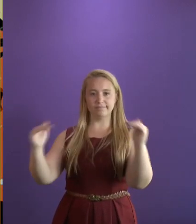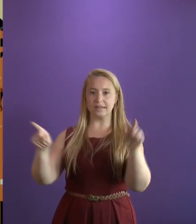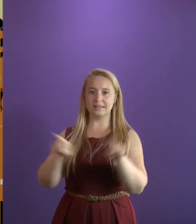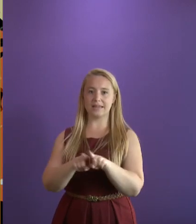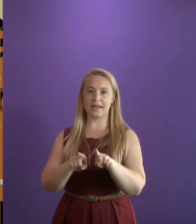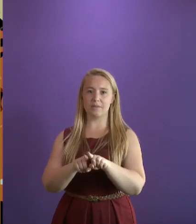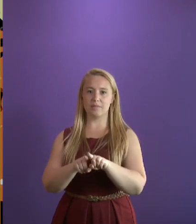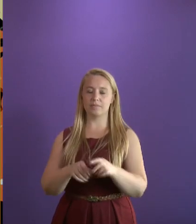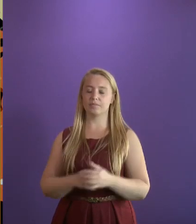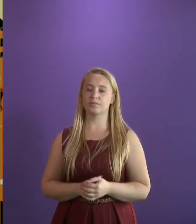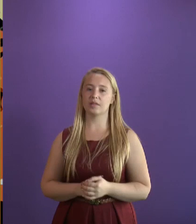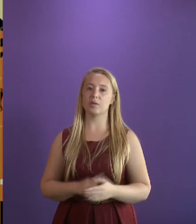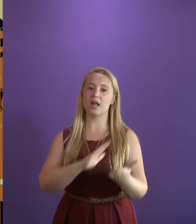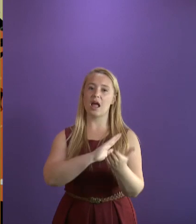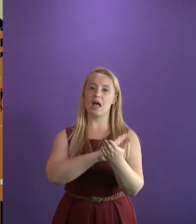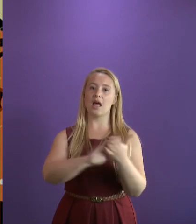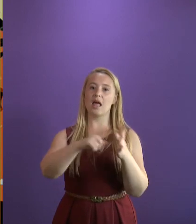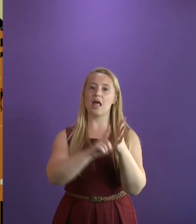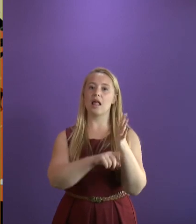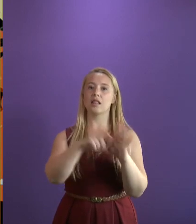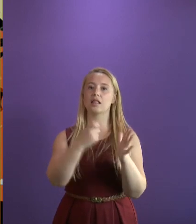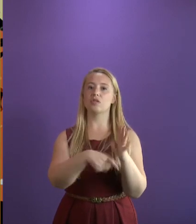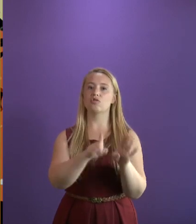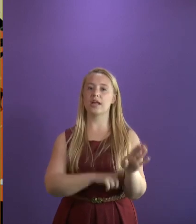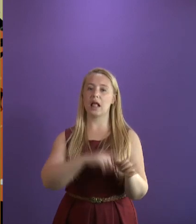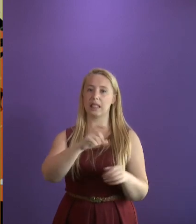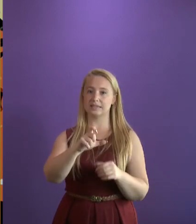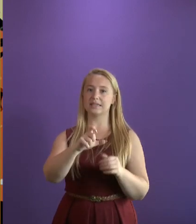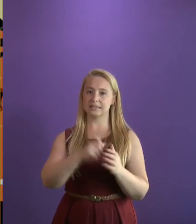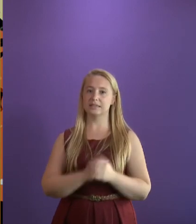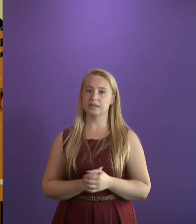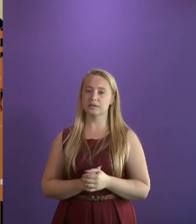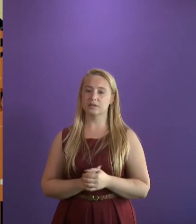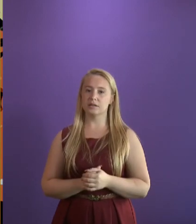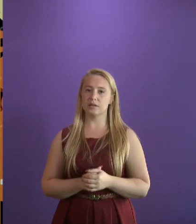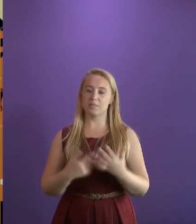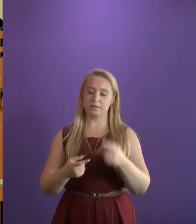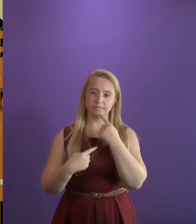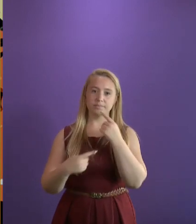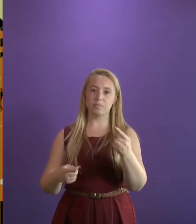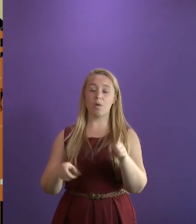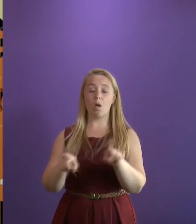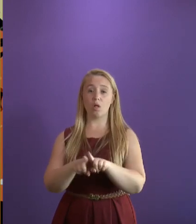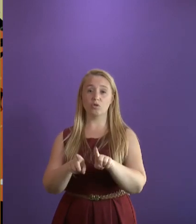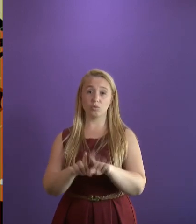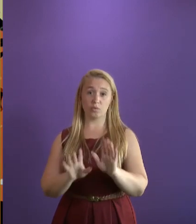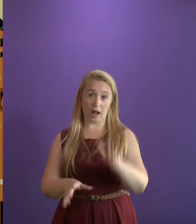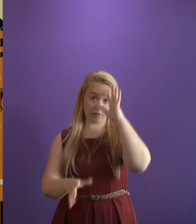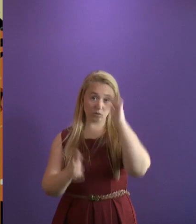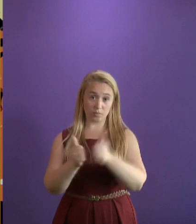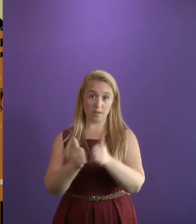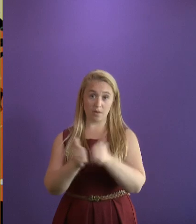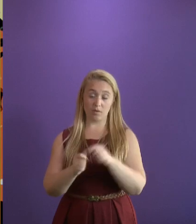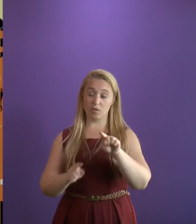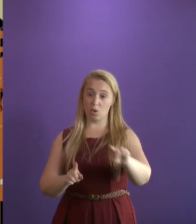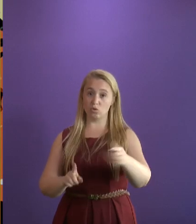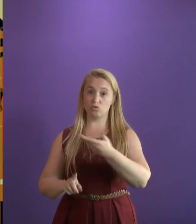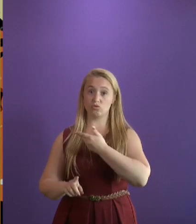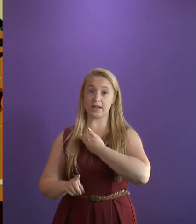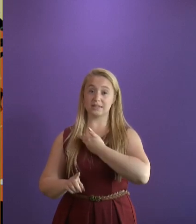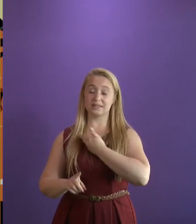Hillary Clinton at the UN's 4th World Conference in Beijing. But she also said, let's us not forget that among those rights are the right to